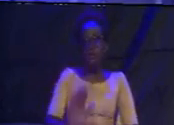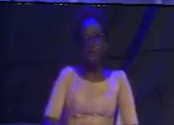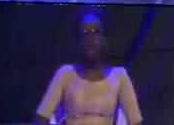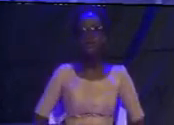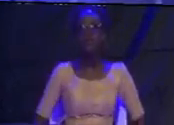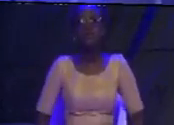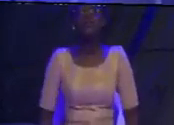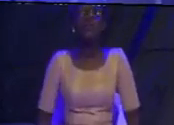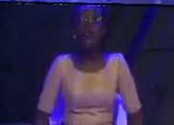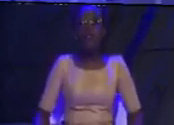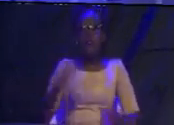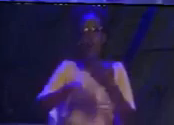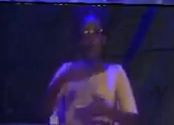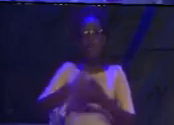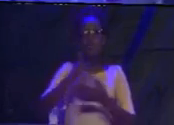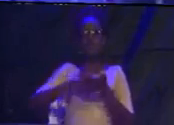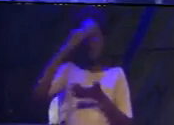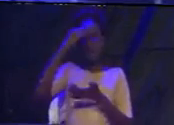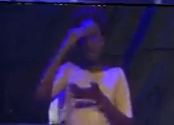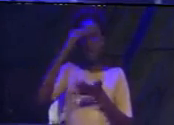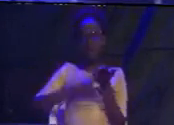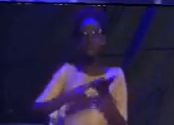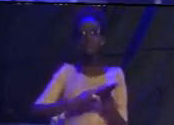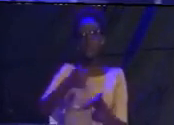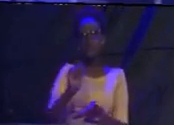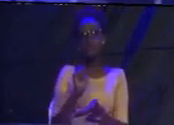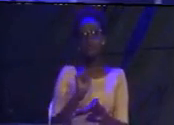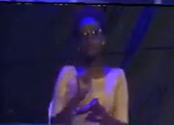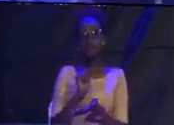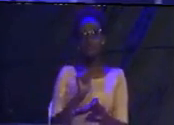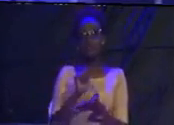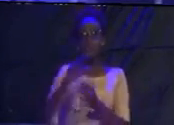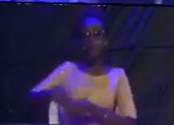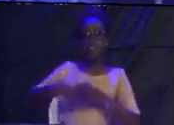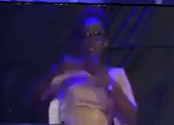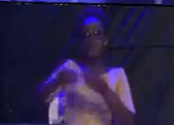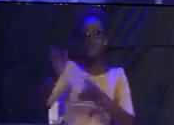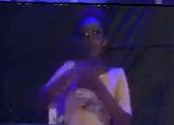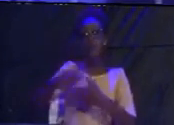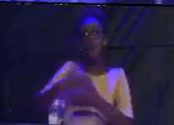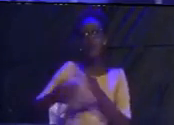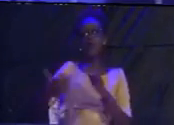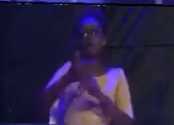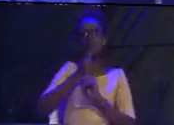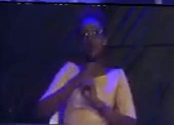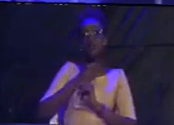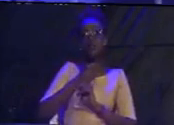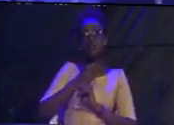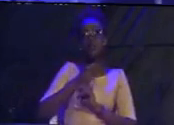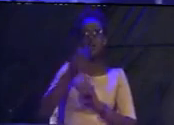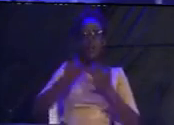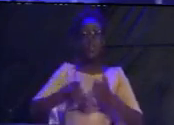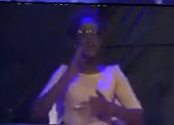has come. Use what you learn. Use what you know.